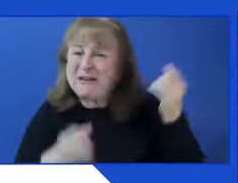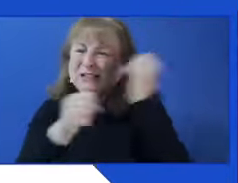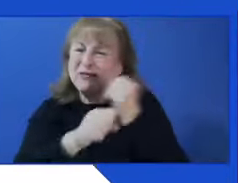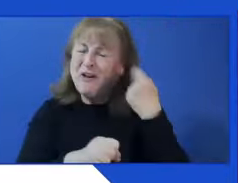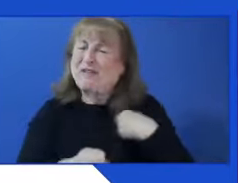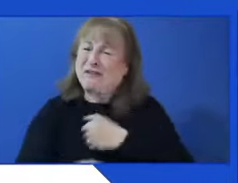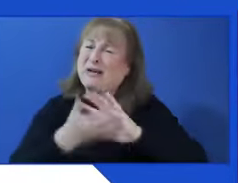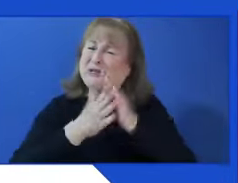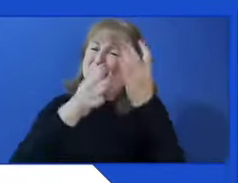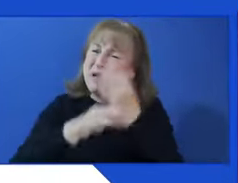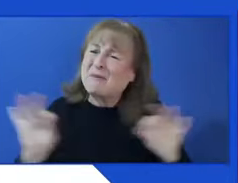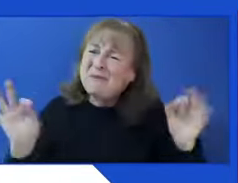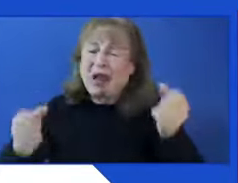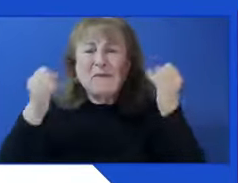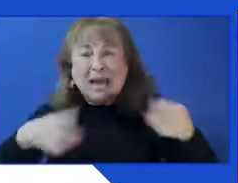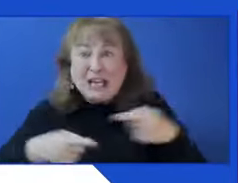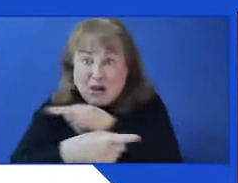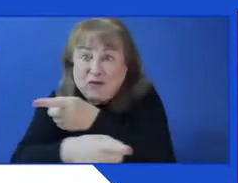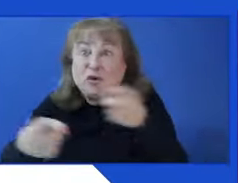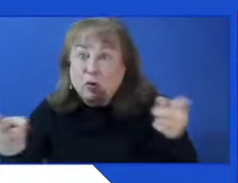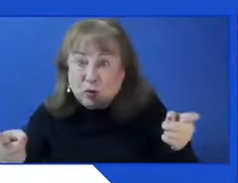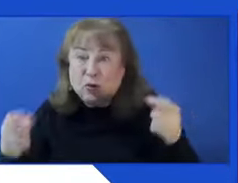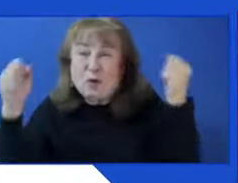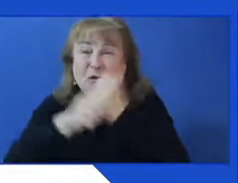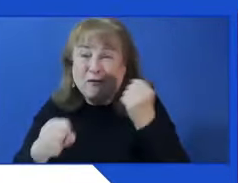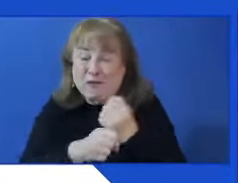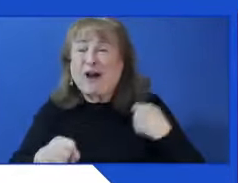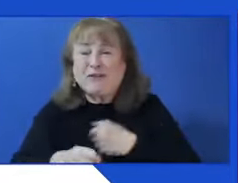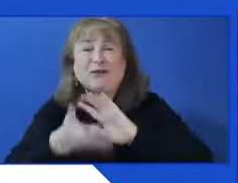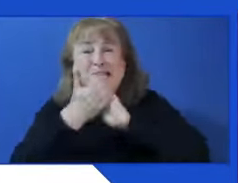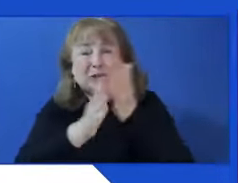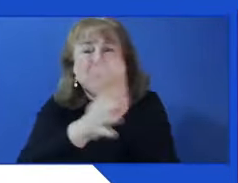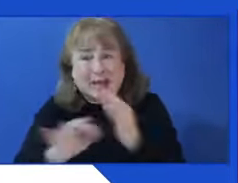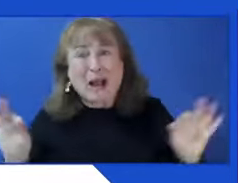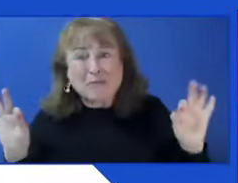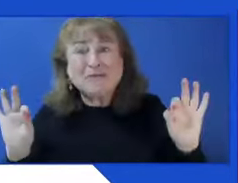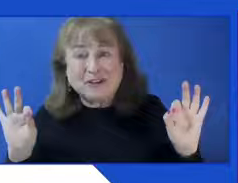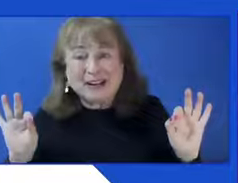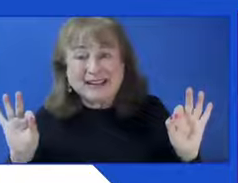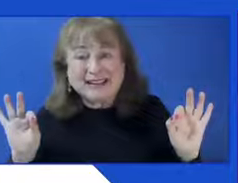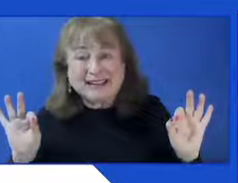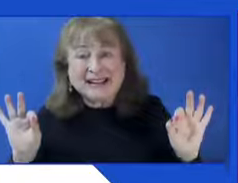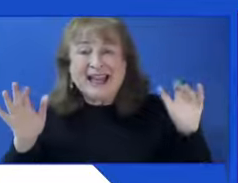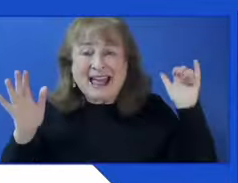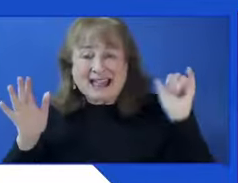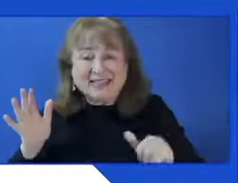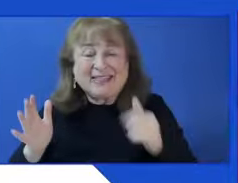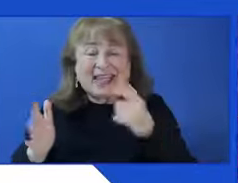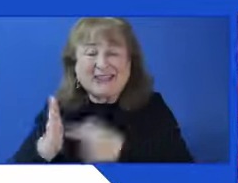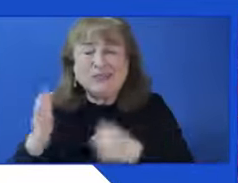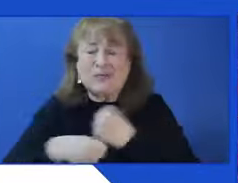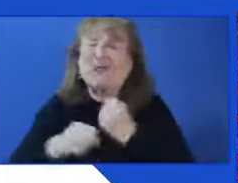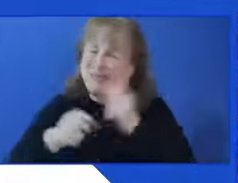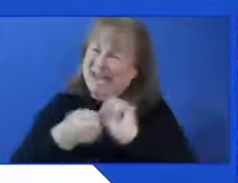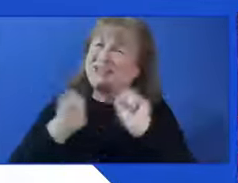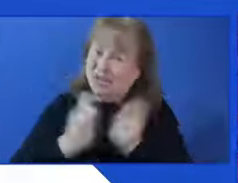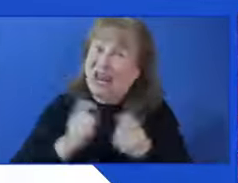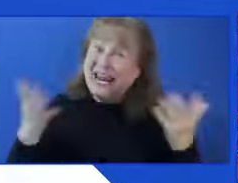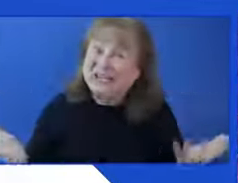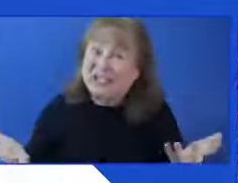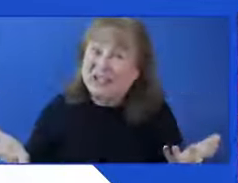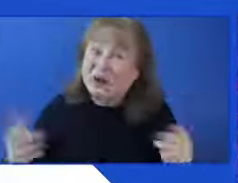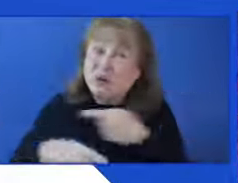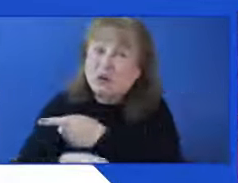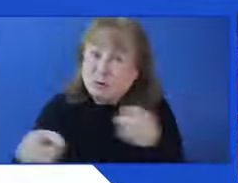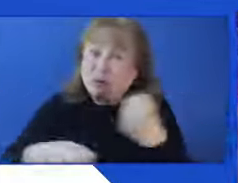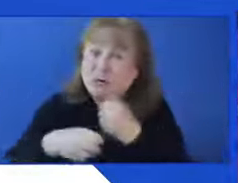freedom. Many of you fought for our freedom. And that what made all the change.